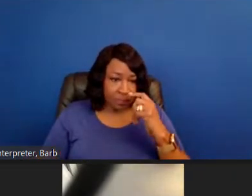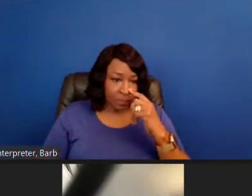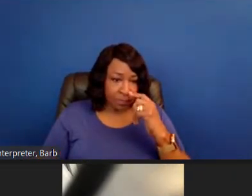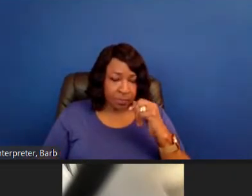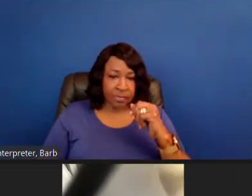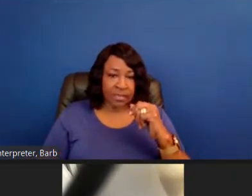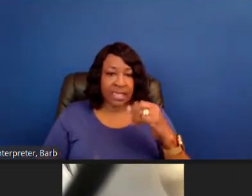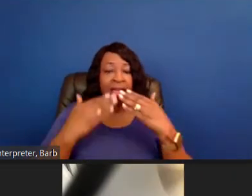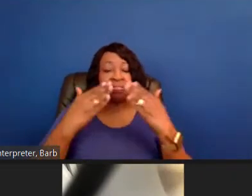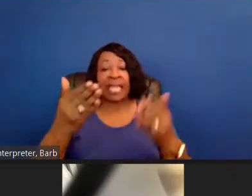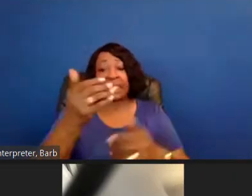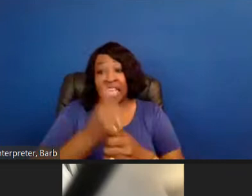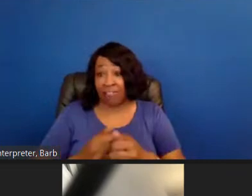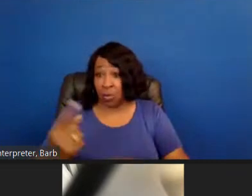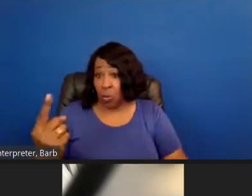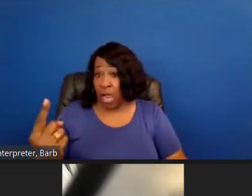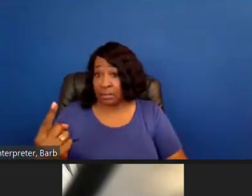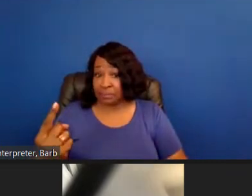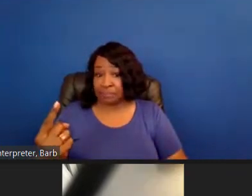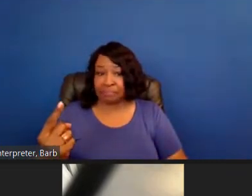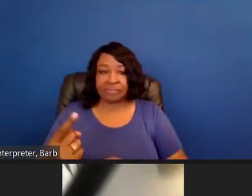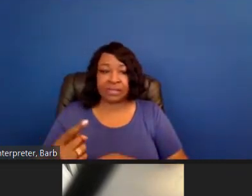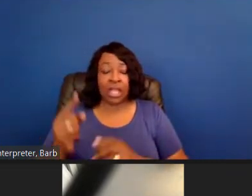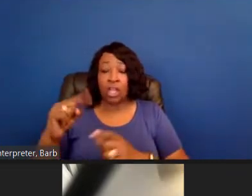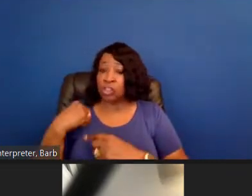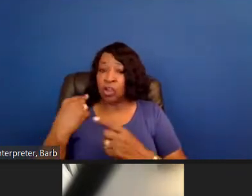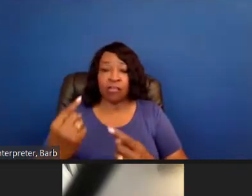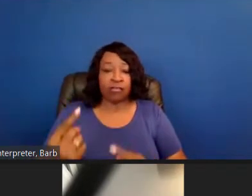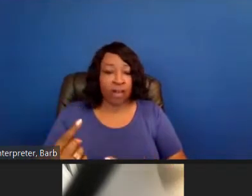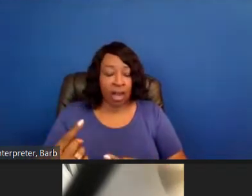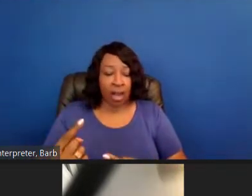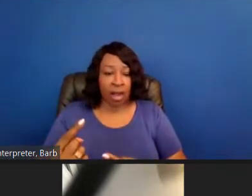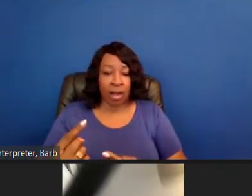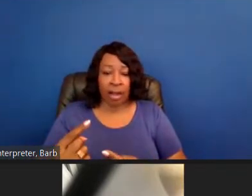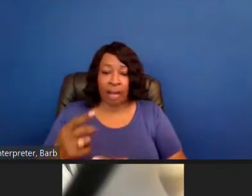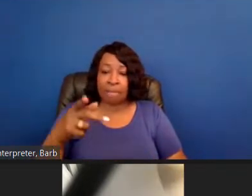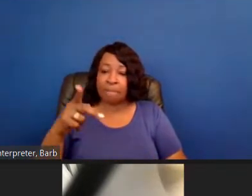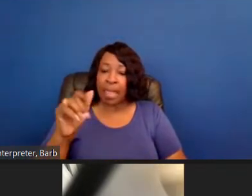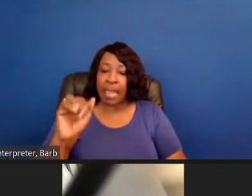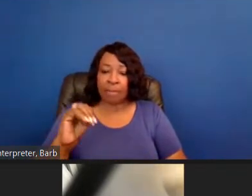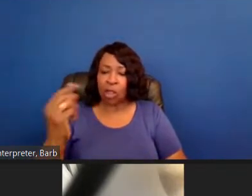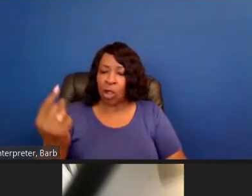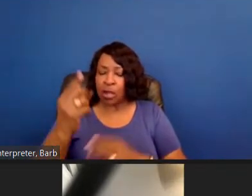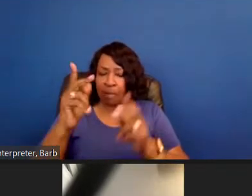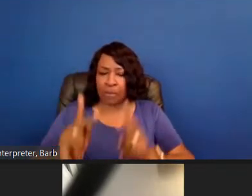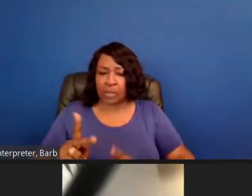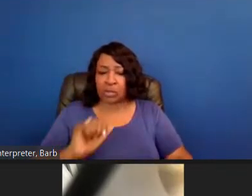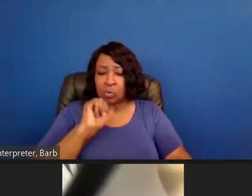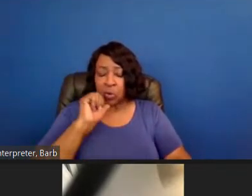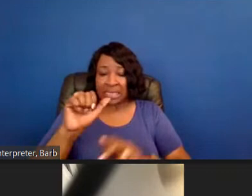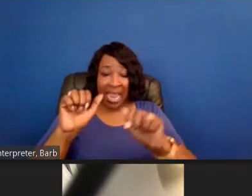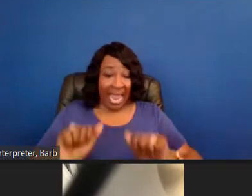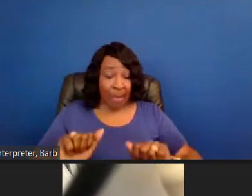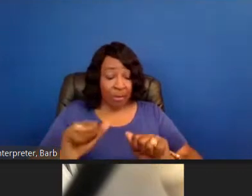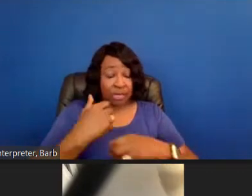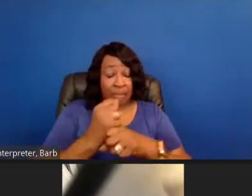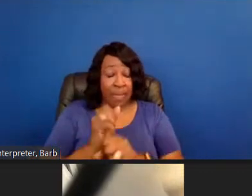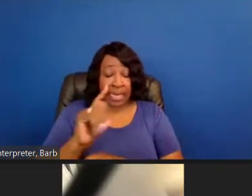Hey, thank you, everyone. So far, Pam was the only person that wasn't able to make it